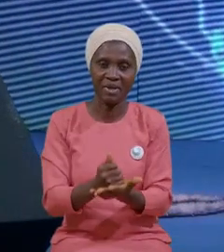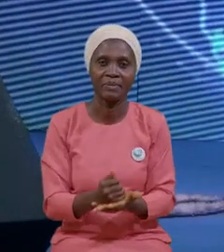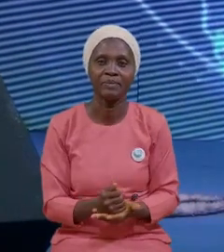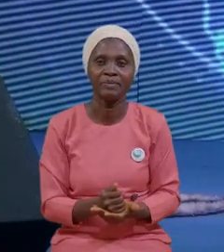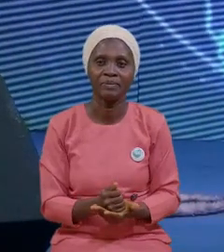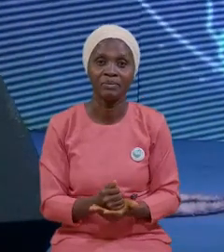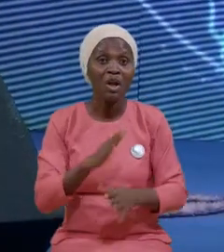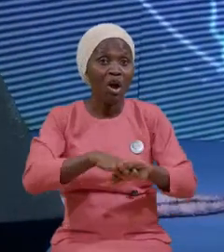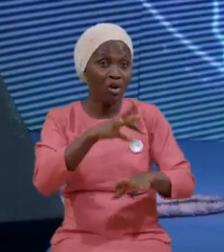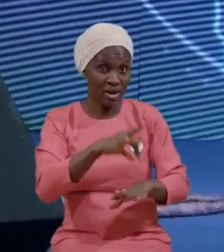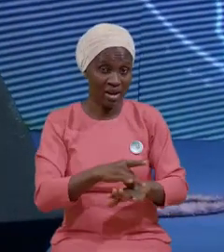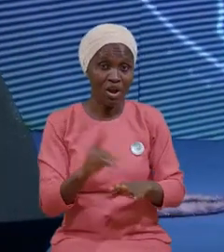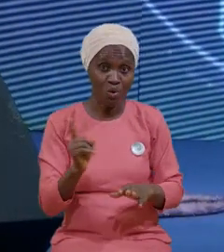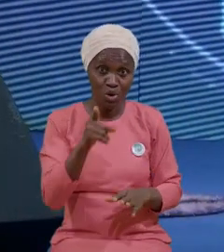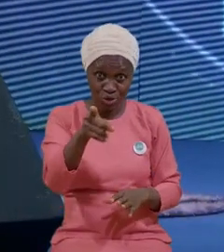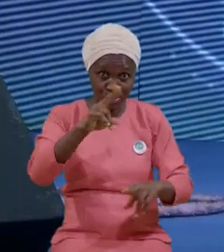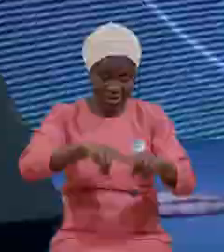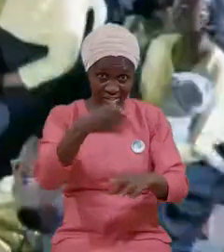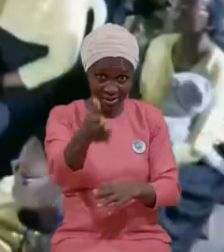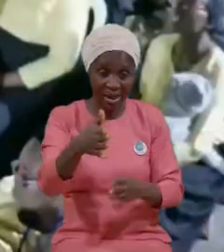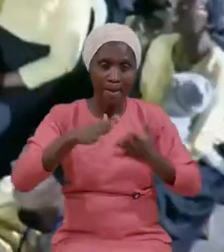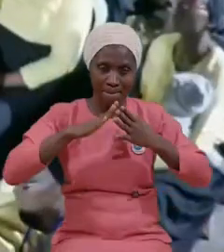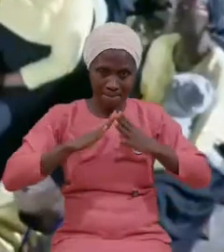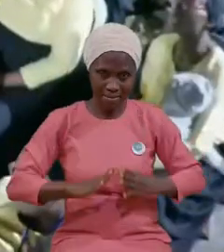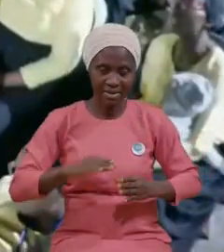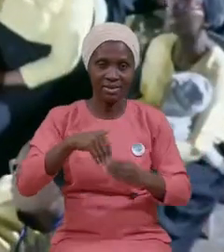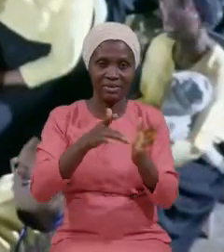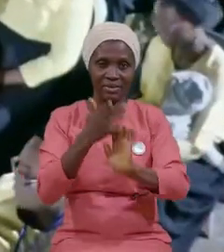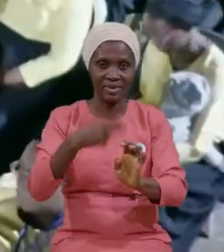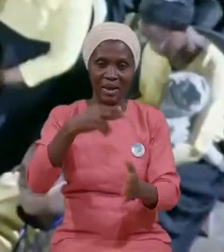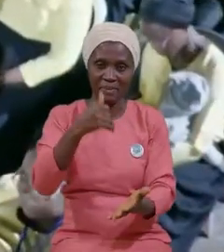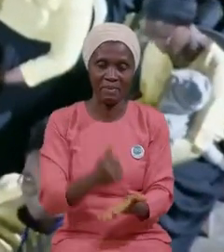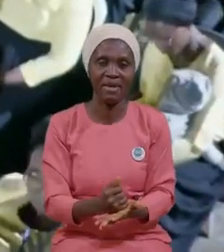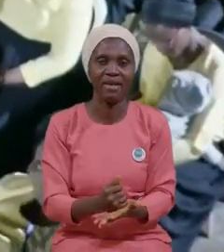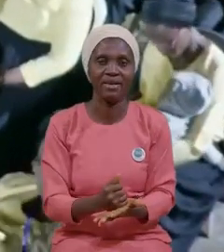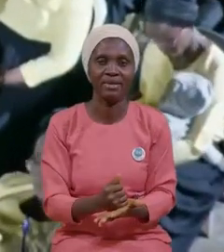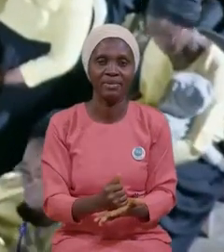On earth, where you're seated there, peace.